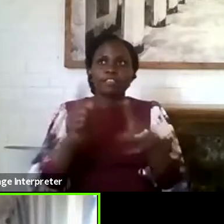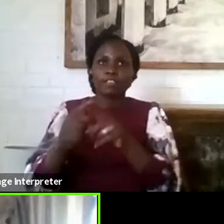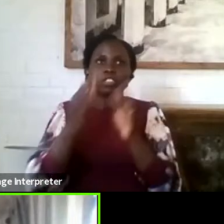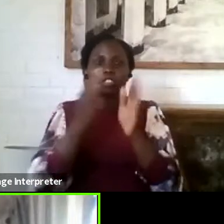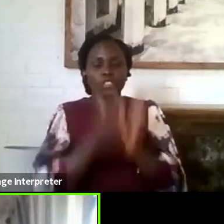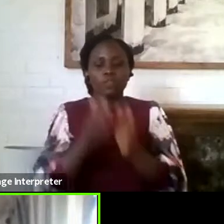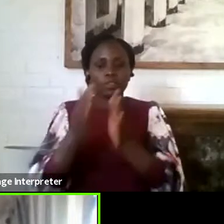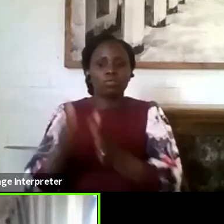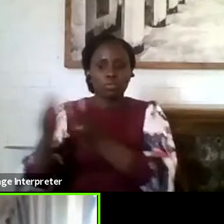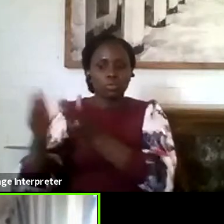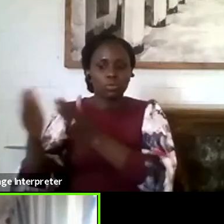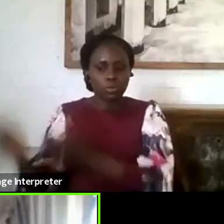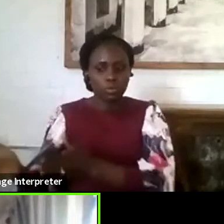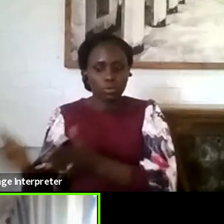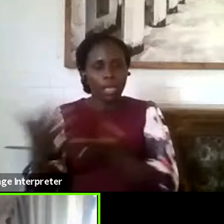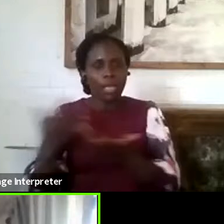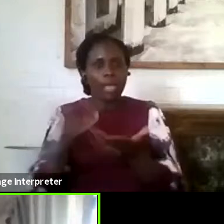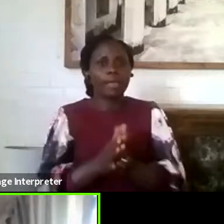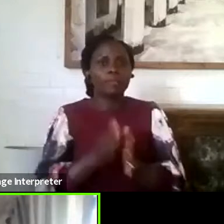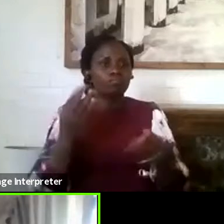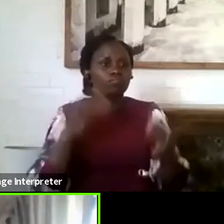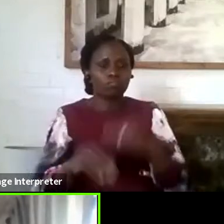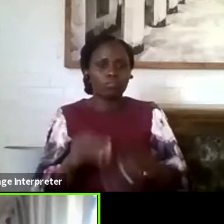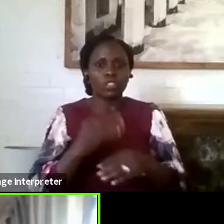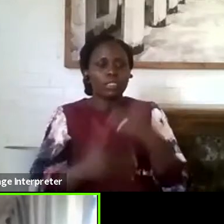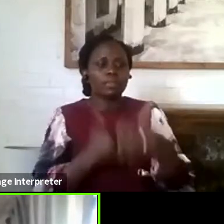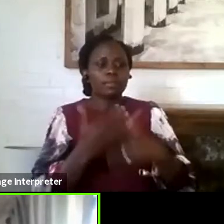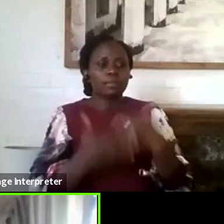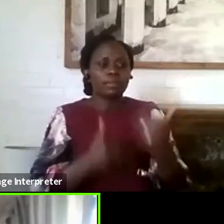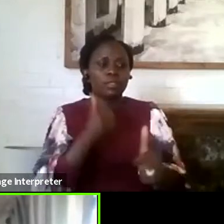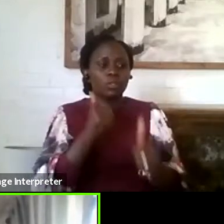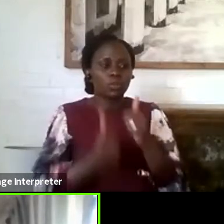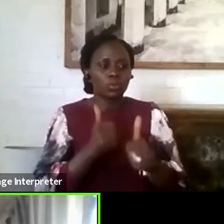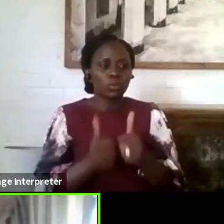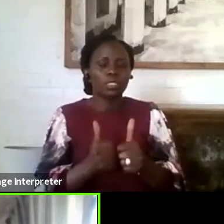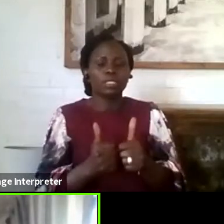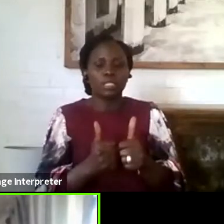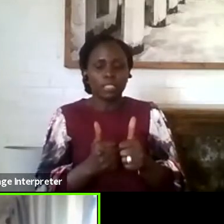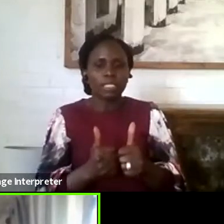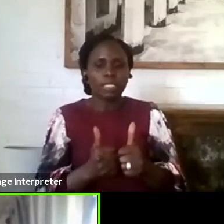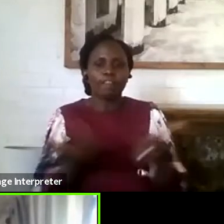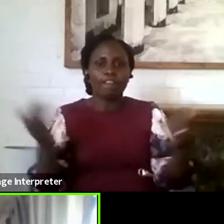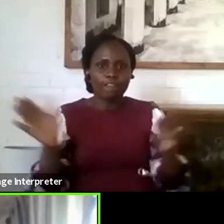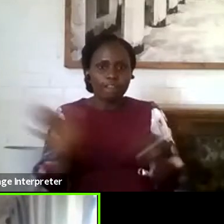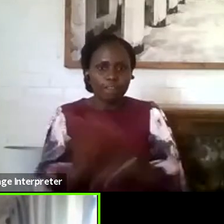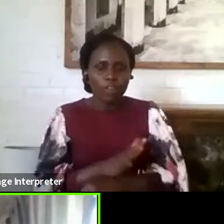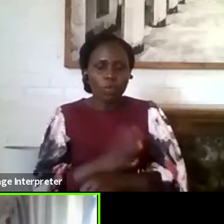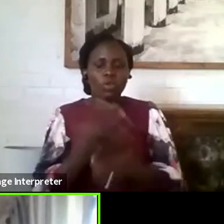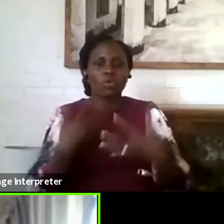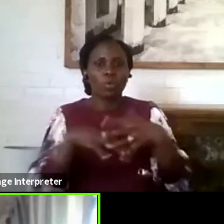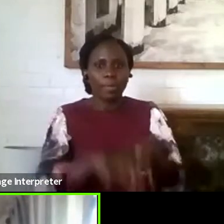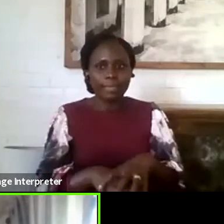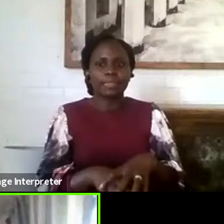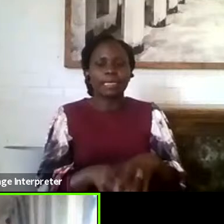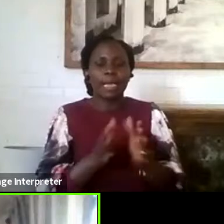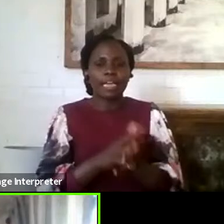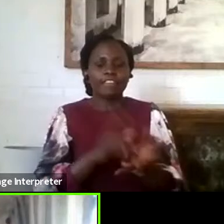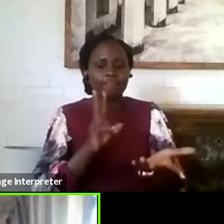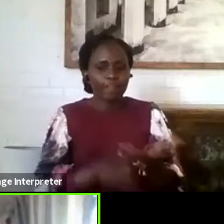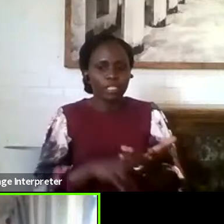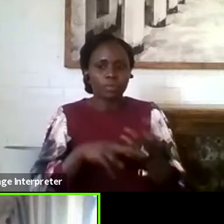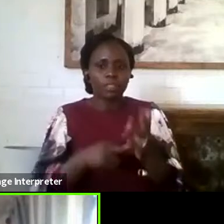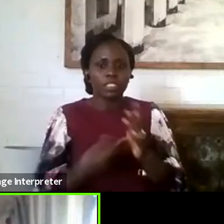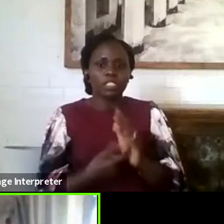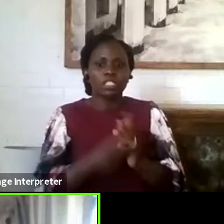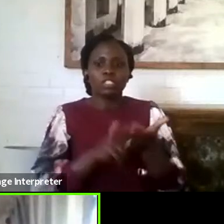attribution systems are completely automated are very valid. This could include the use of algorithms